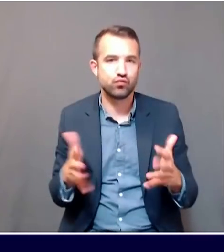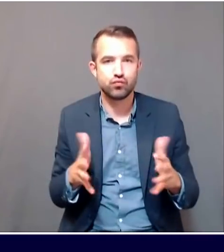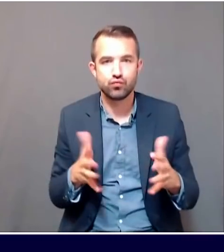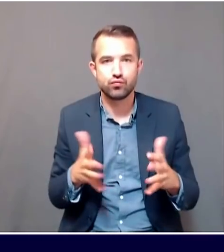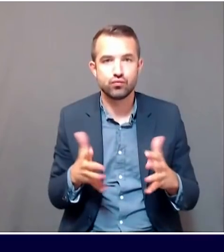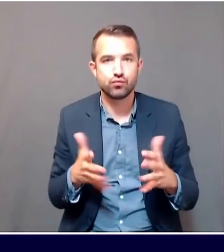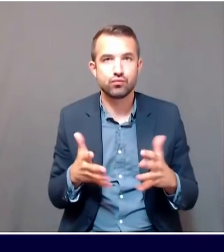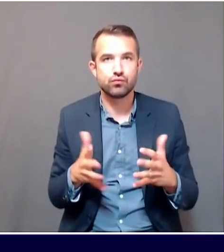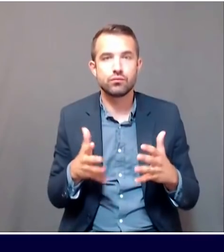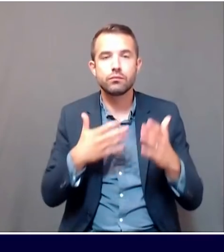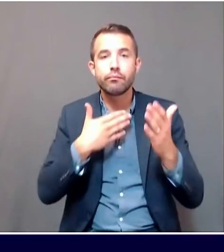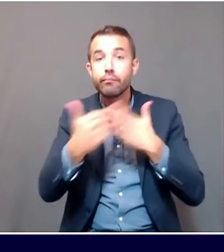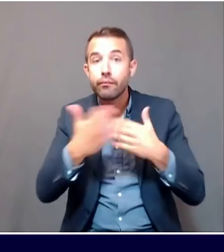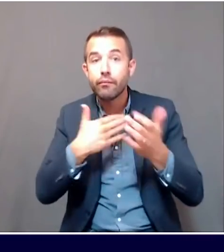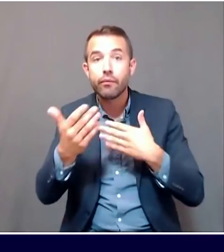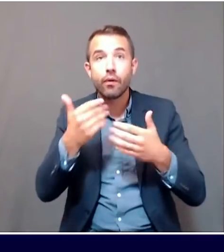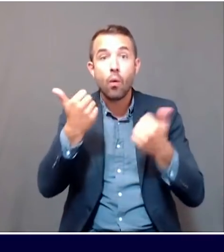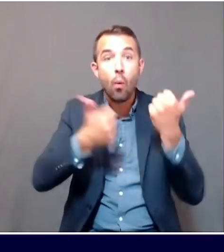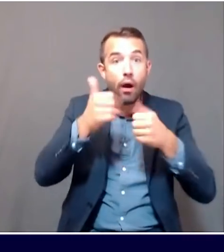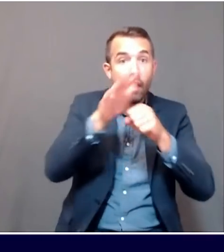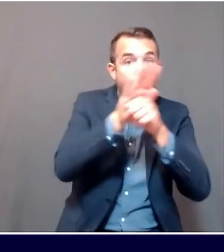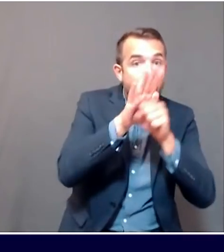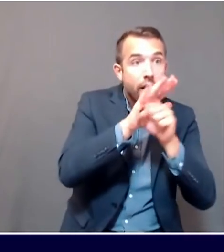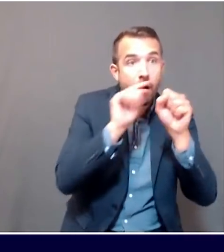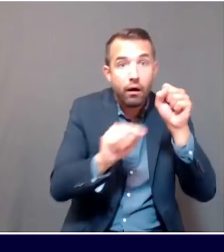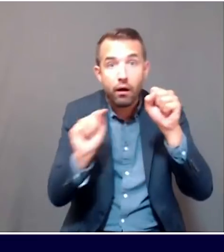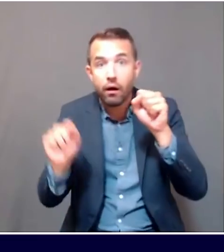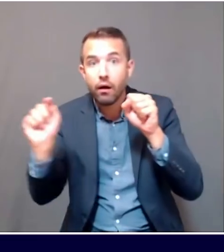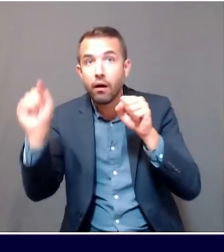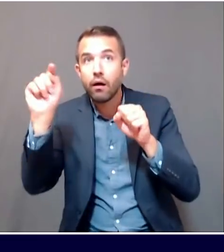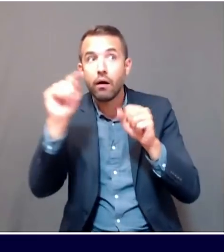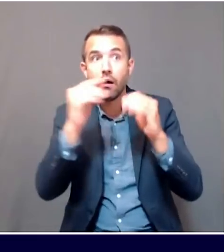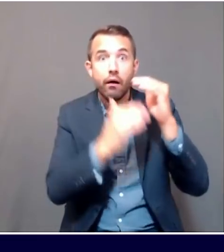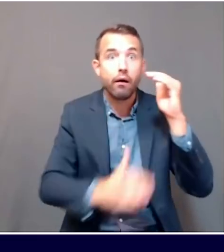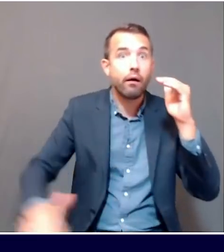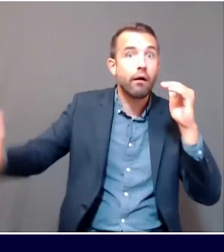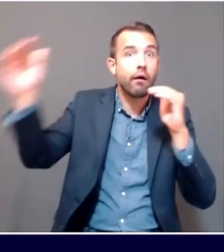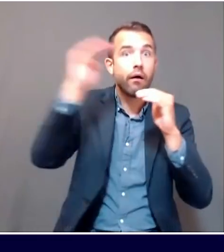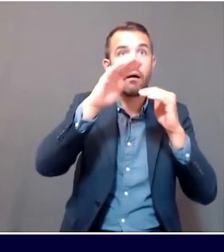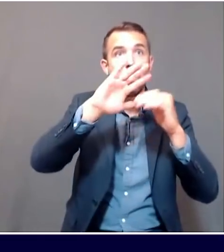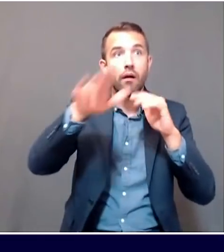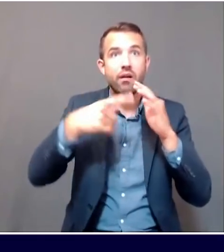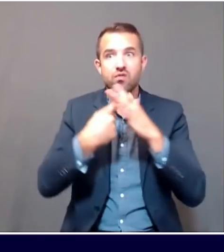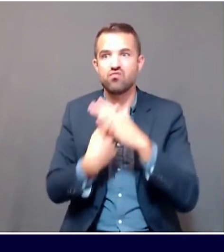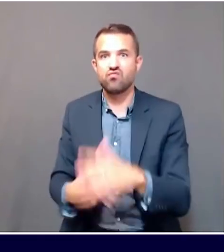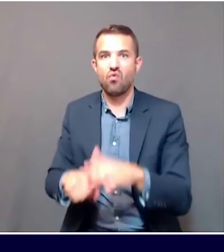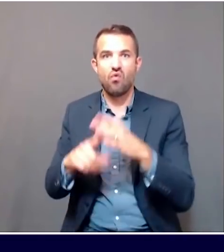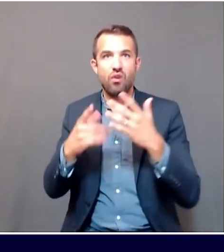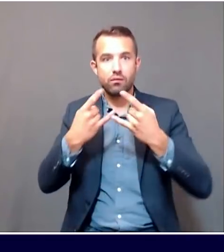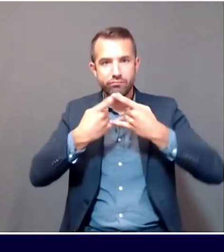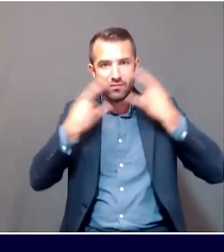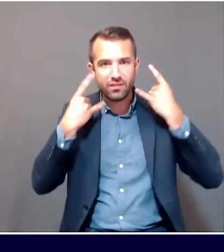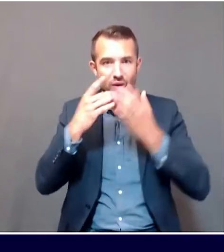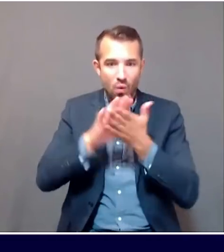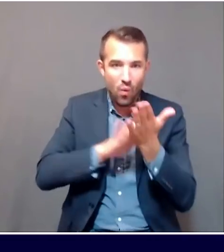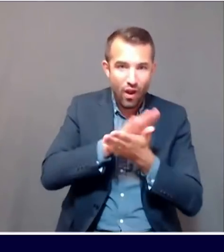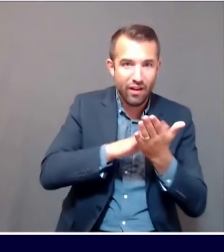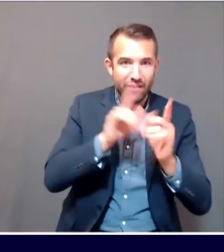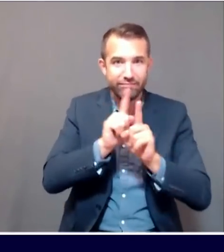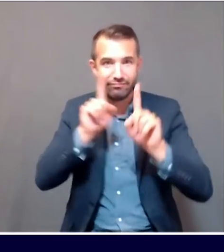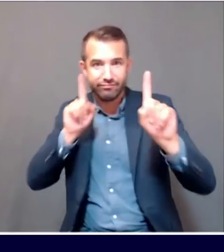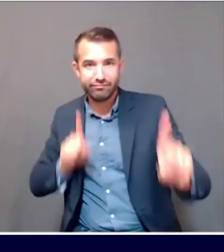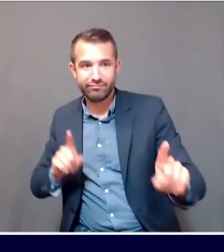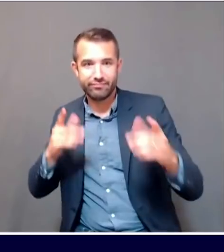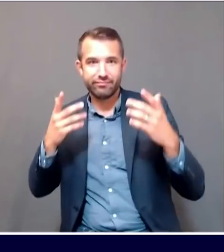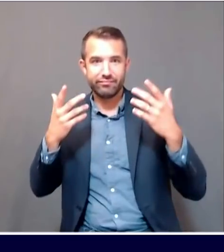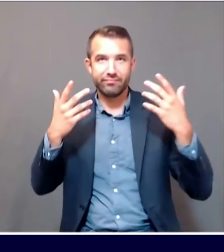you start taking more precautions, that's risky. The virus is here. It's everywhere across the